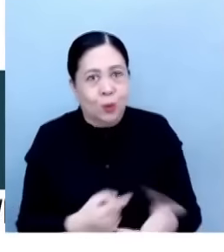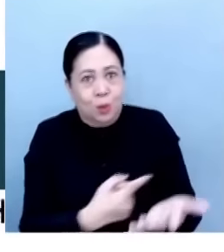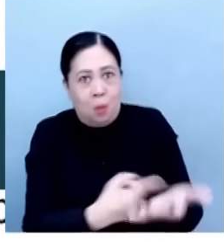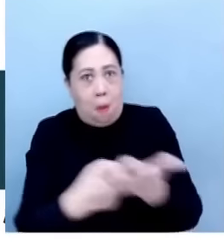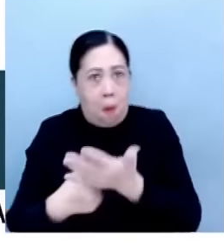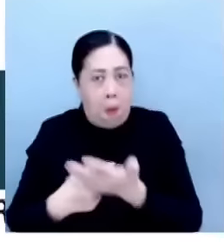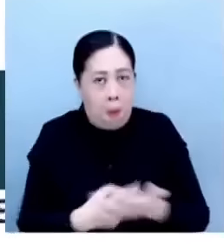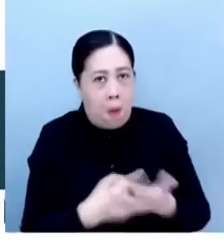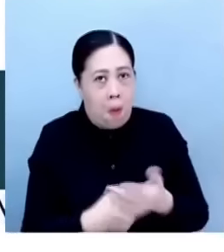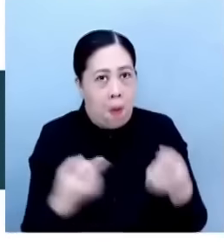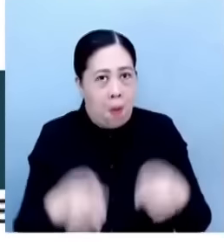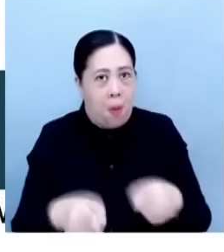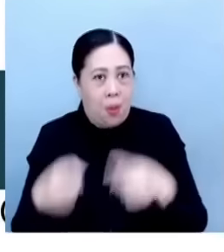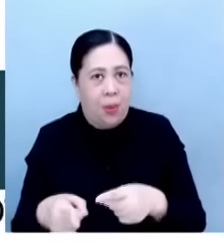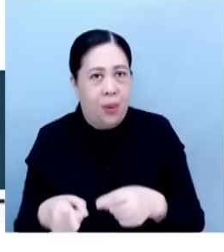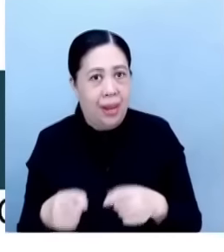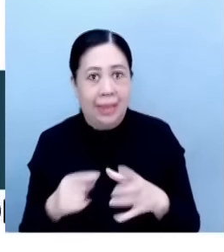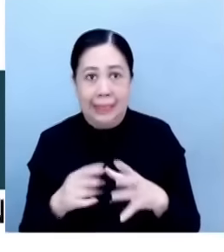take place?